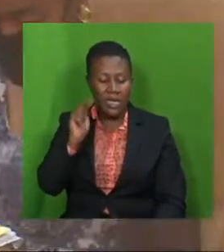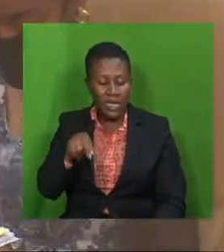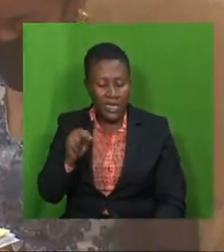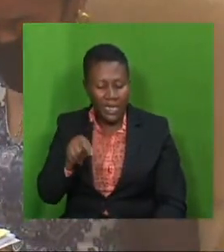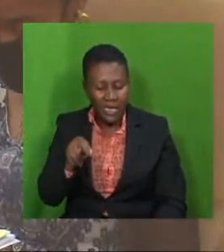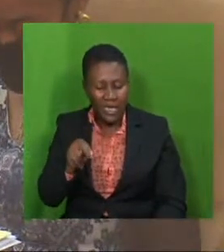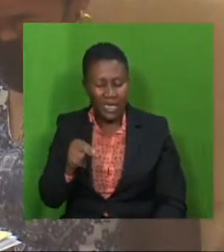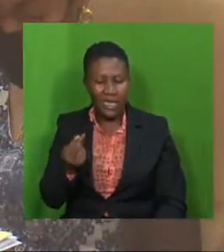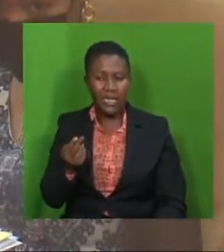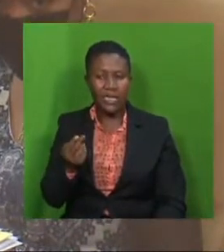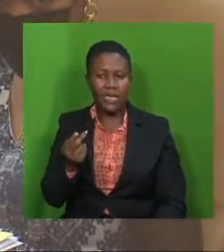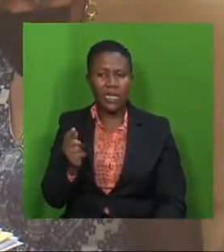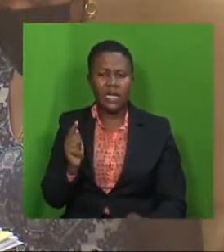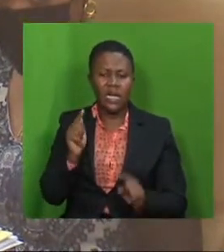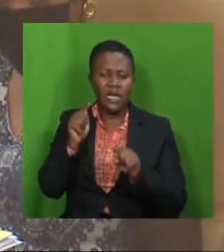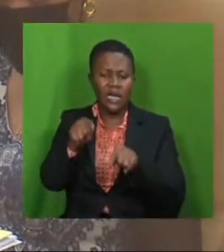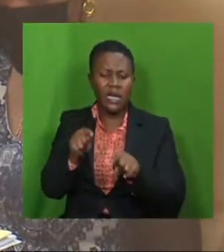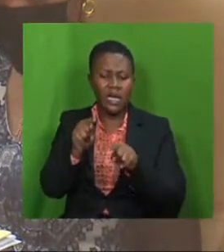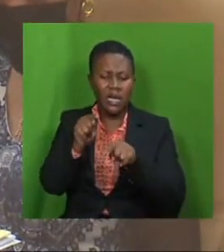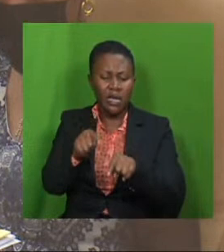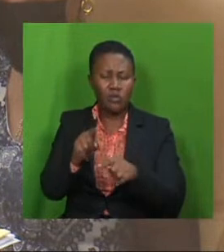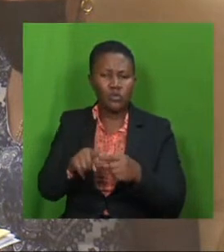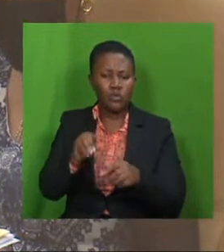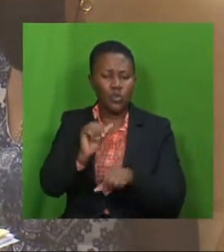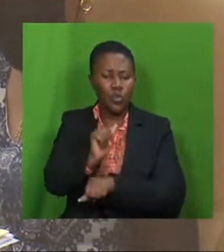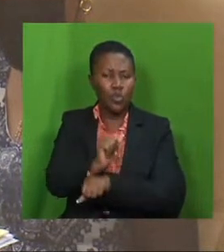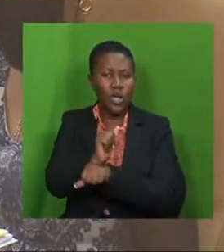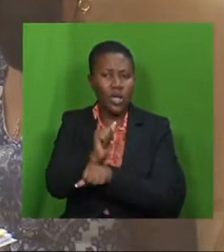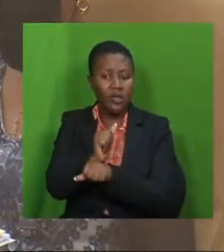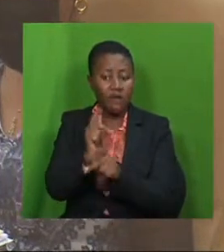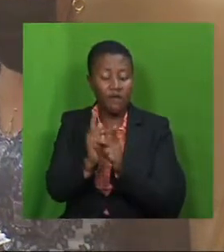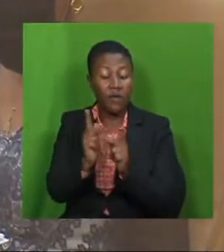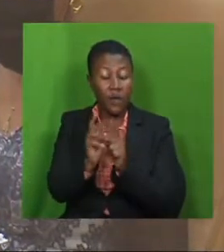Parliament more seriously.